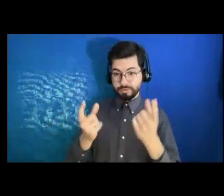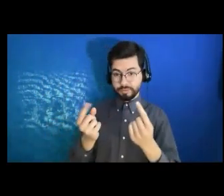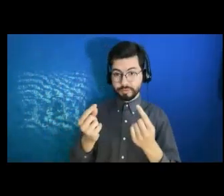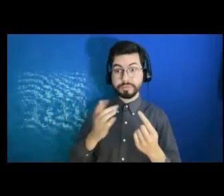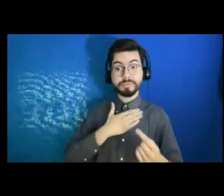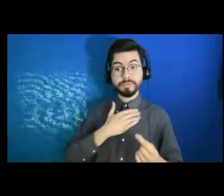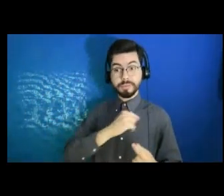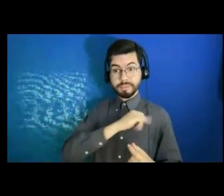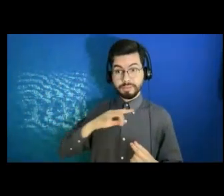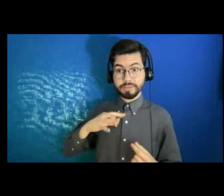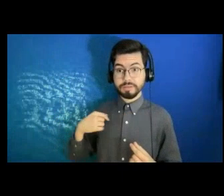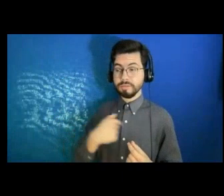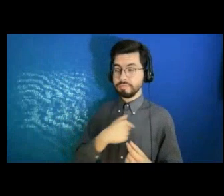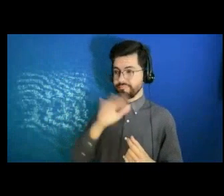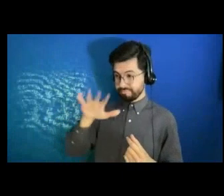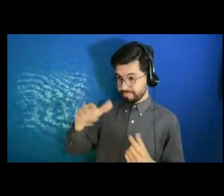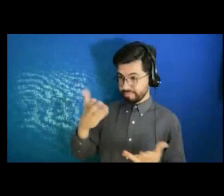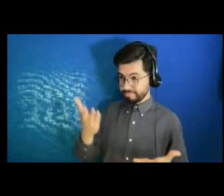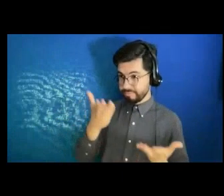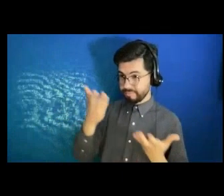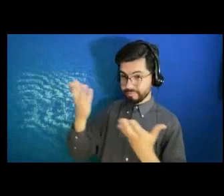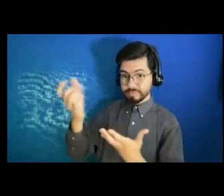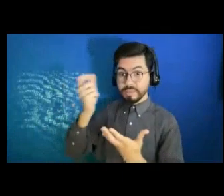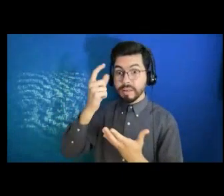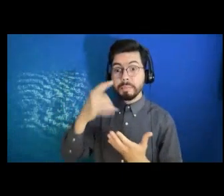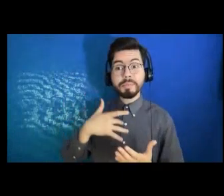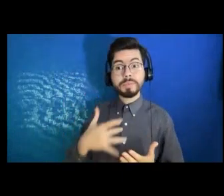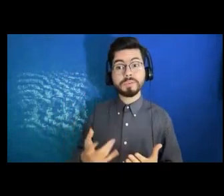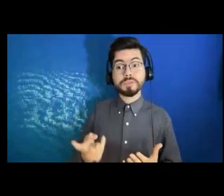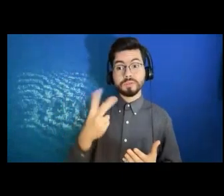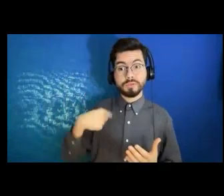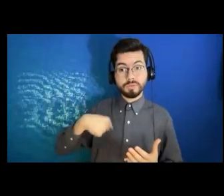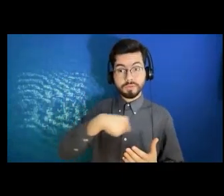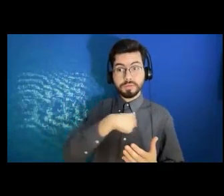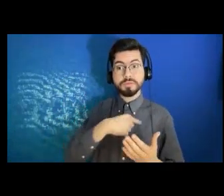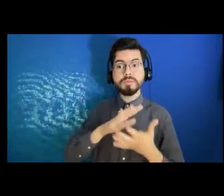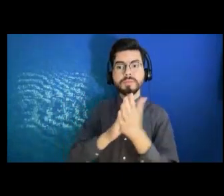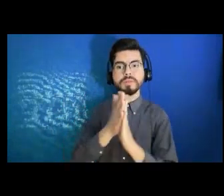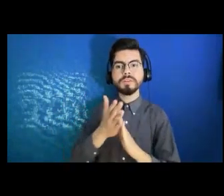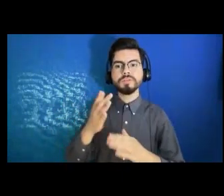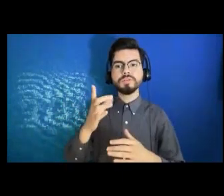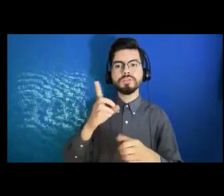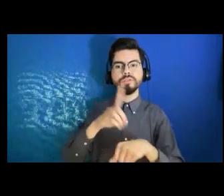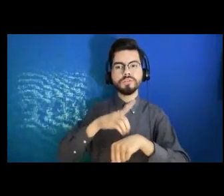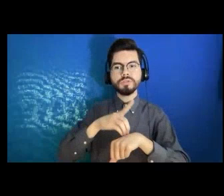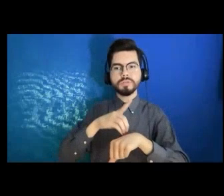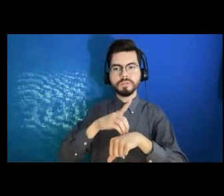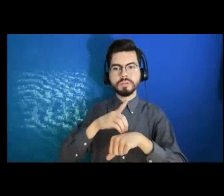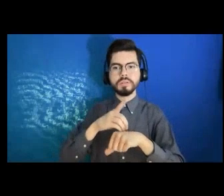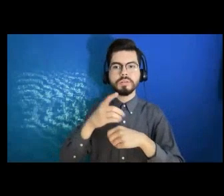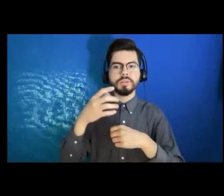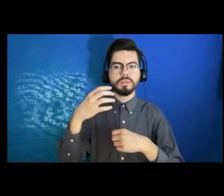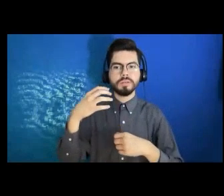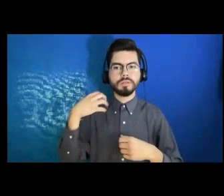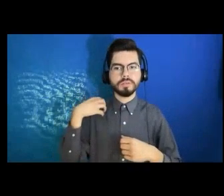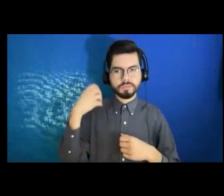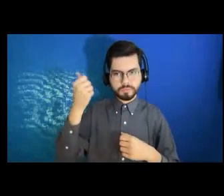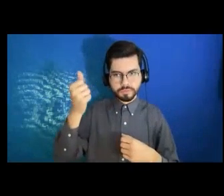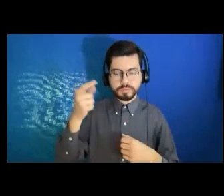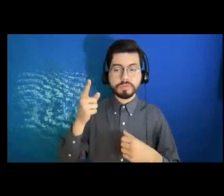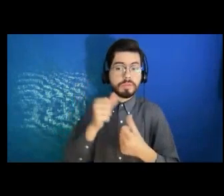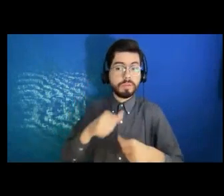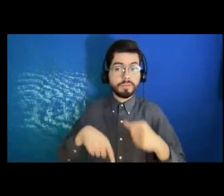a recommendation. There's only ever 2 of us that serve as what's called the duty officer, and that's on any given day, the one that has